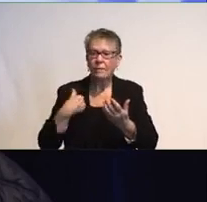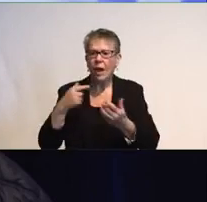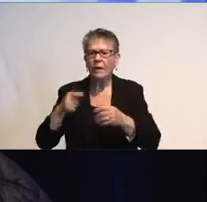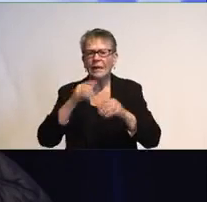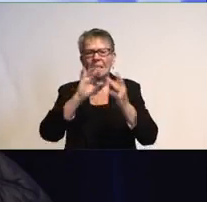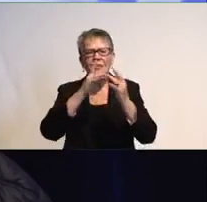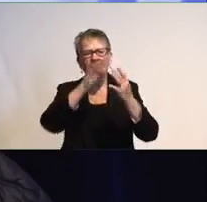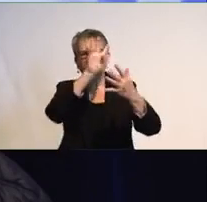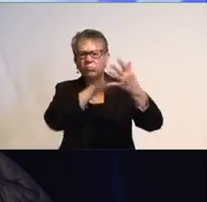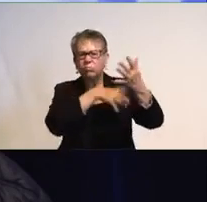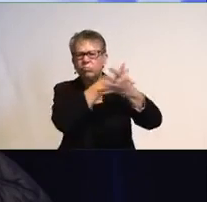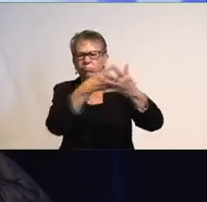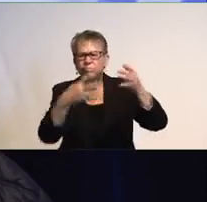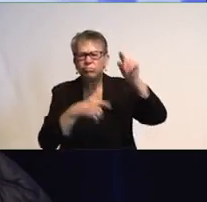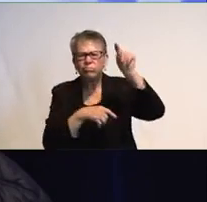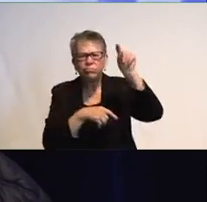name.